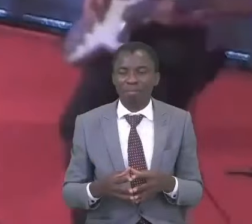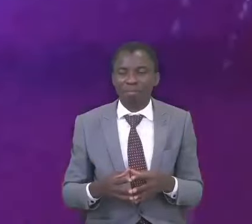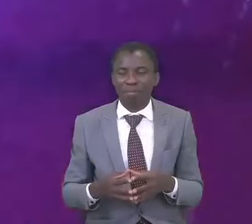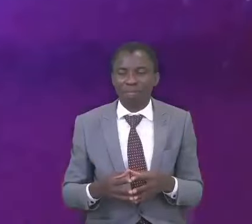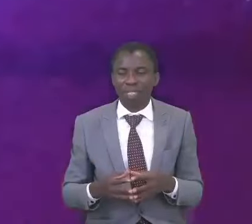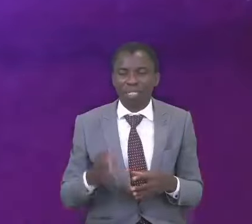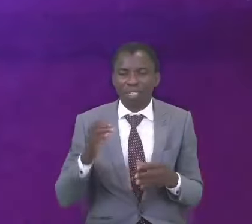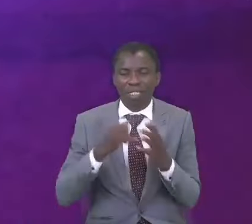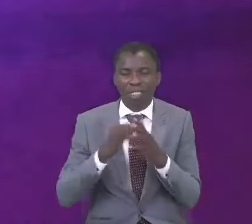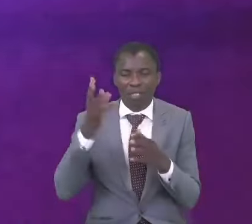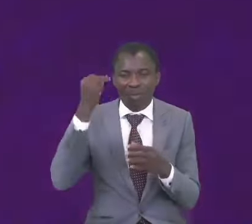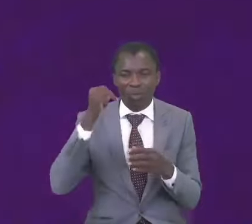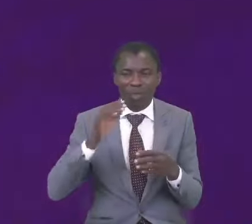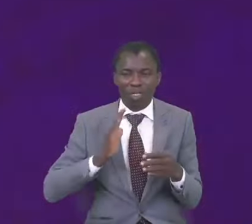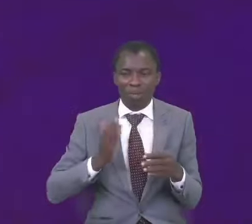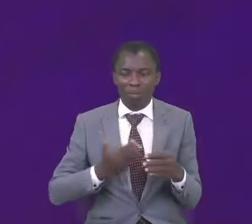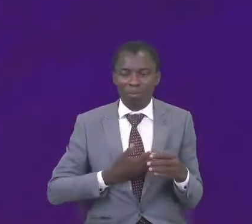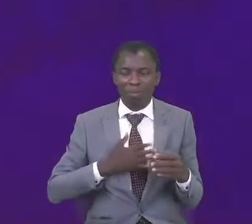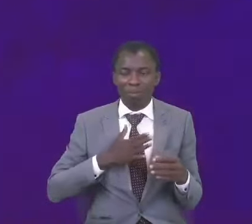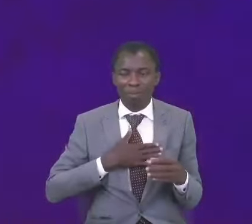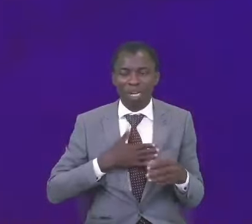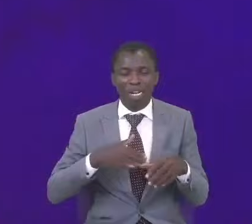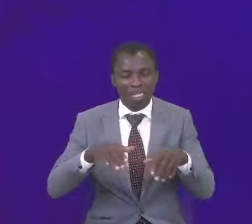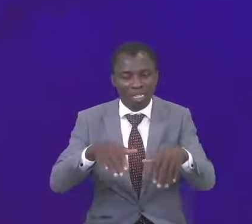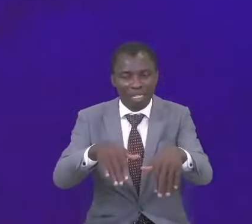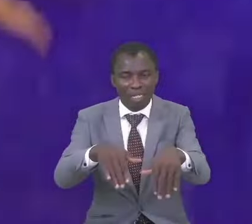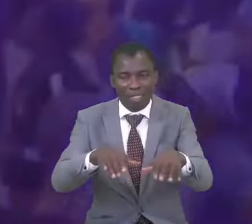weight? It was my tomb